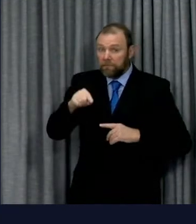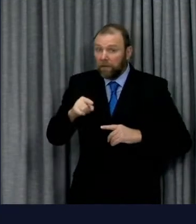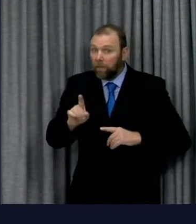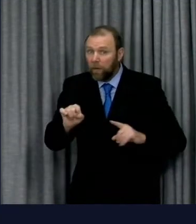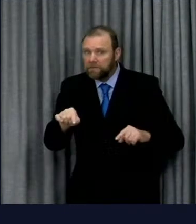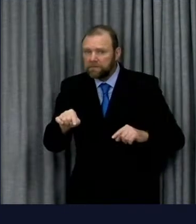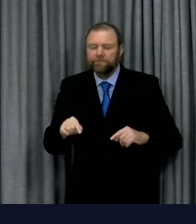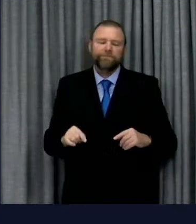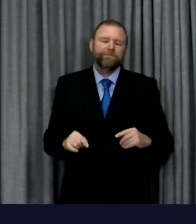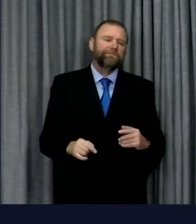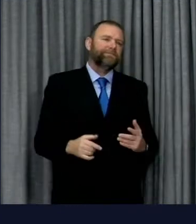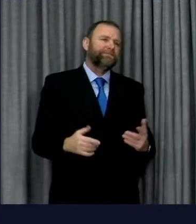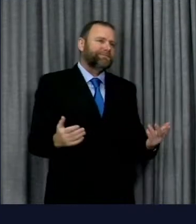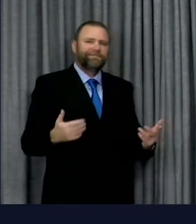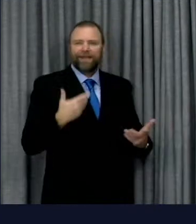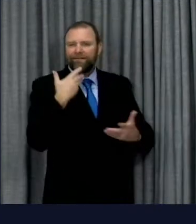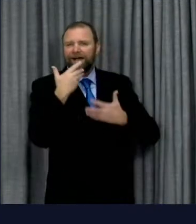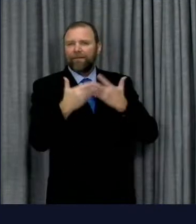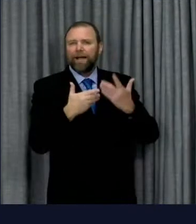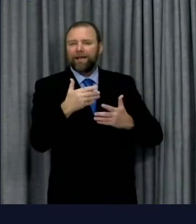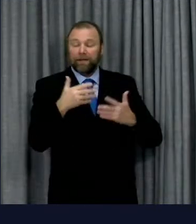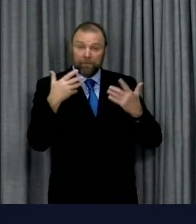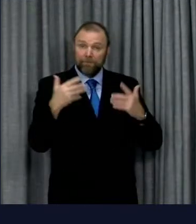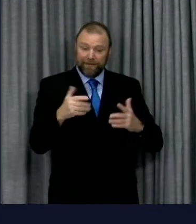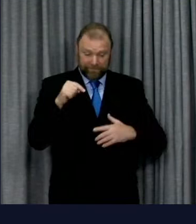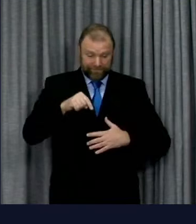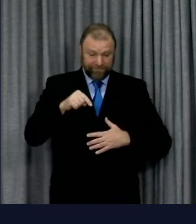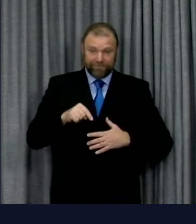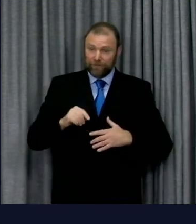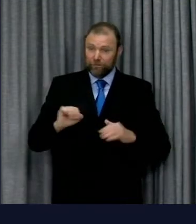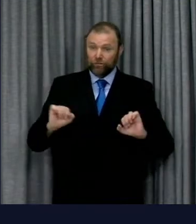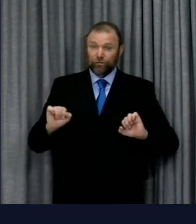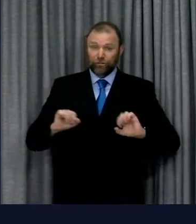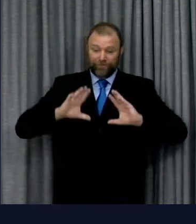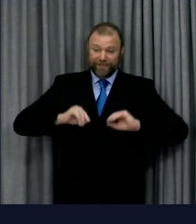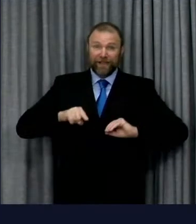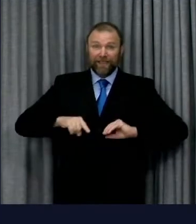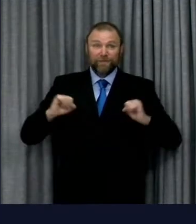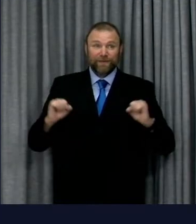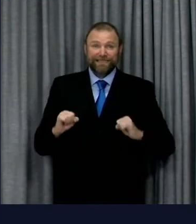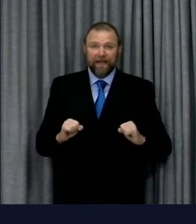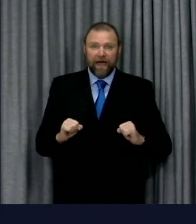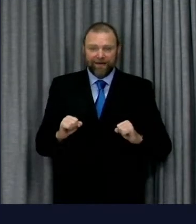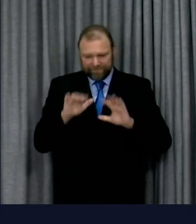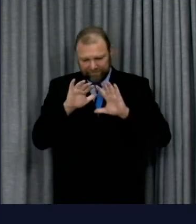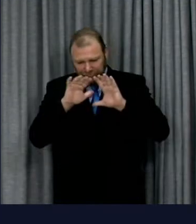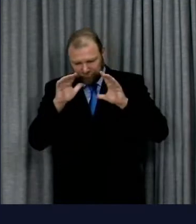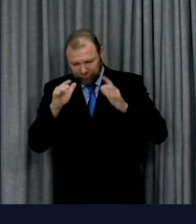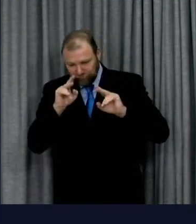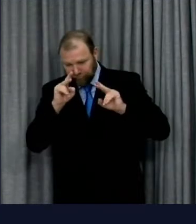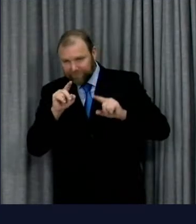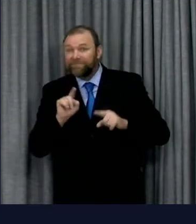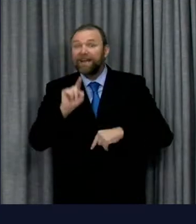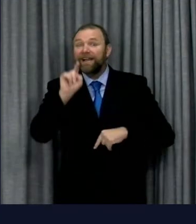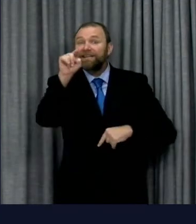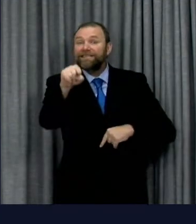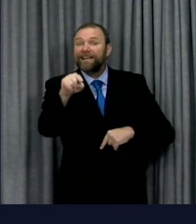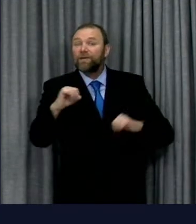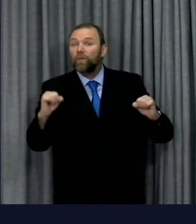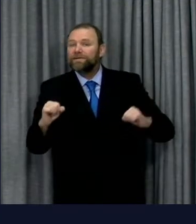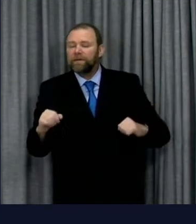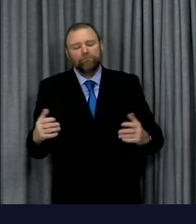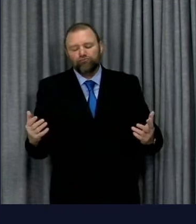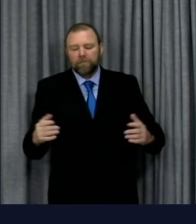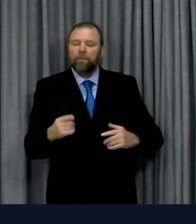we're halfway through this winter, let alone being able to anticipate what will happen next winter. But we've got to prepare for more than